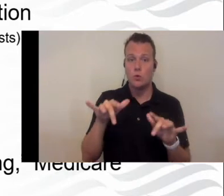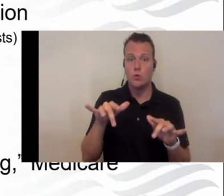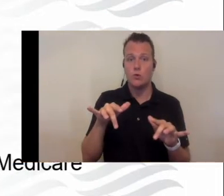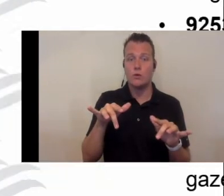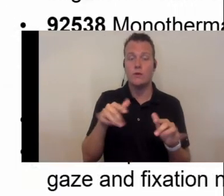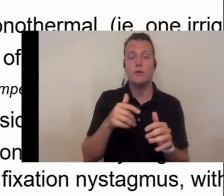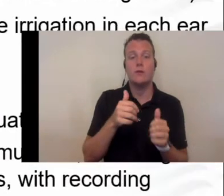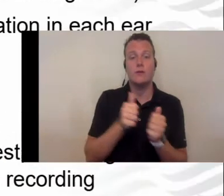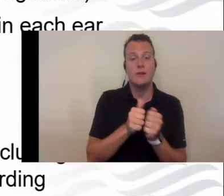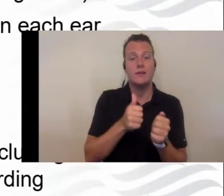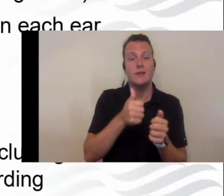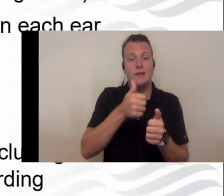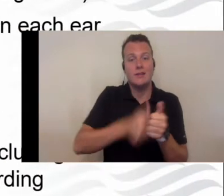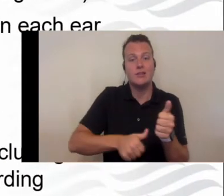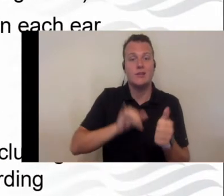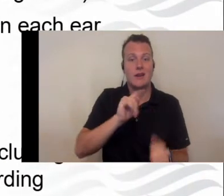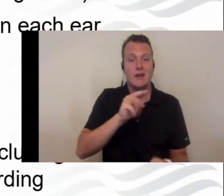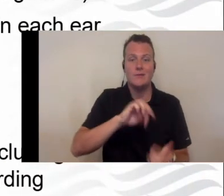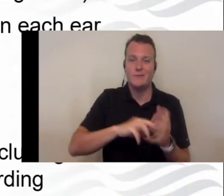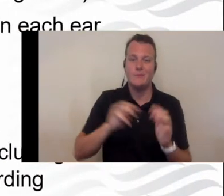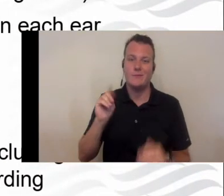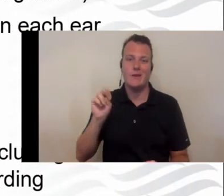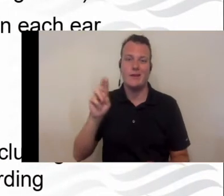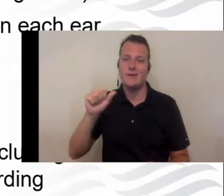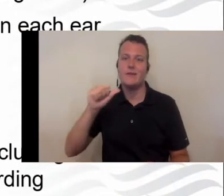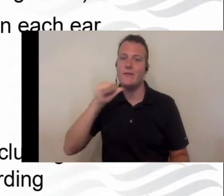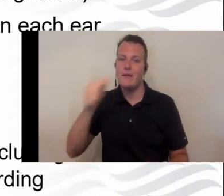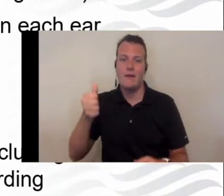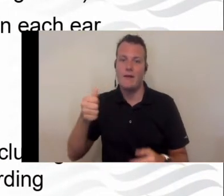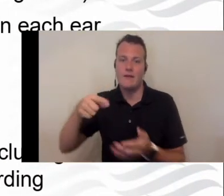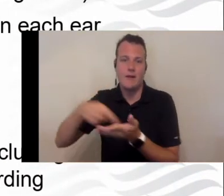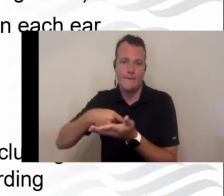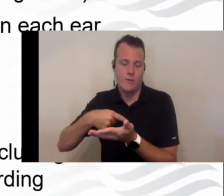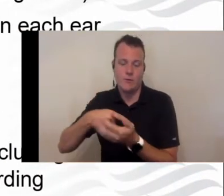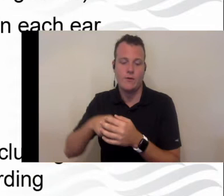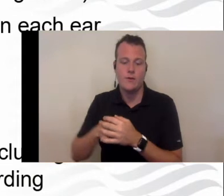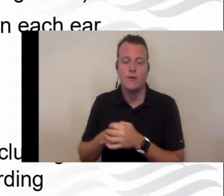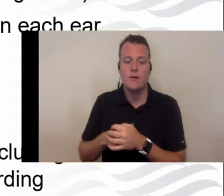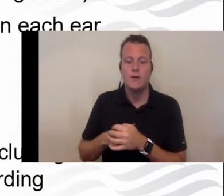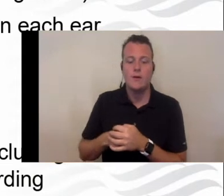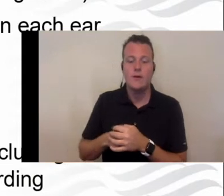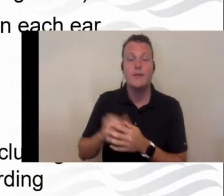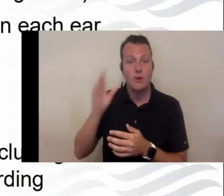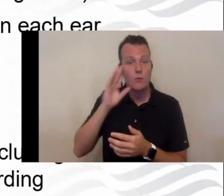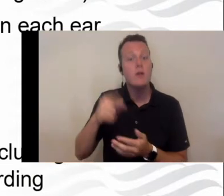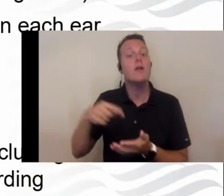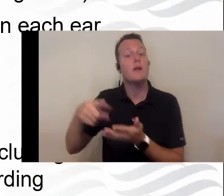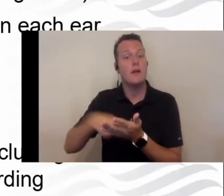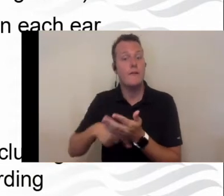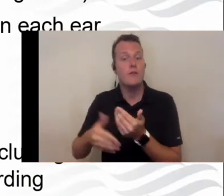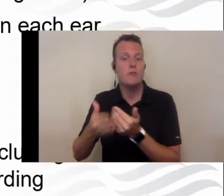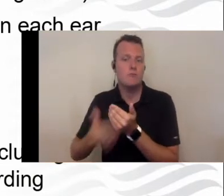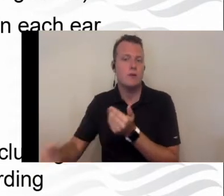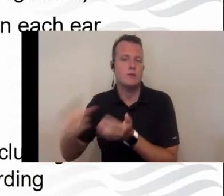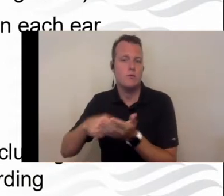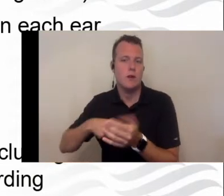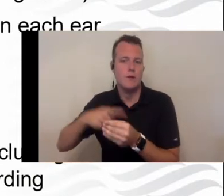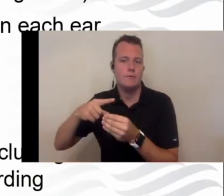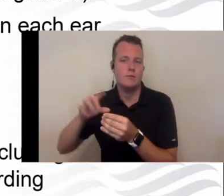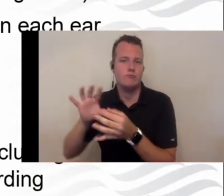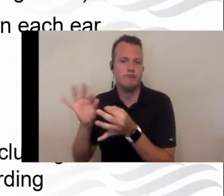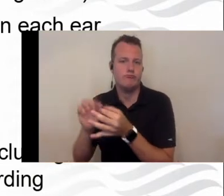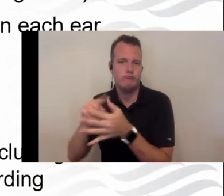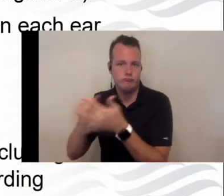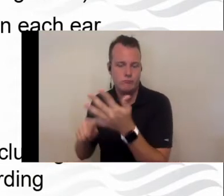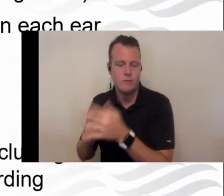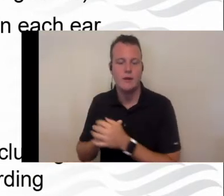so Medicare won't cover them. They will cover the rest of what I'm going to talk to you about. So for those of